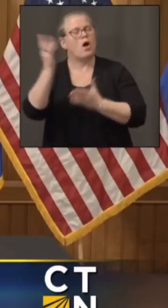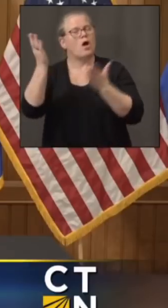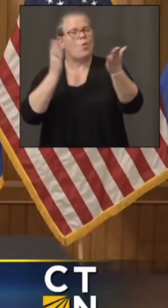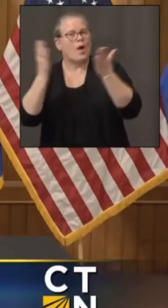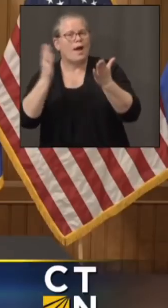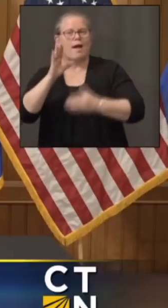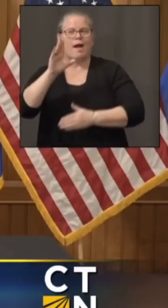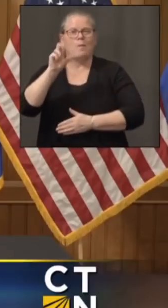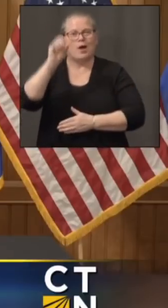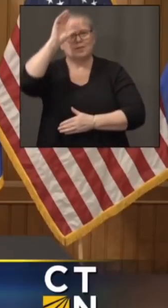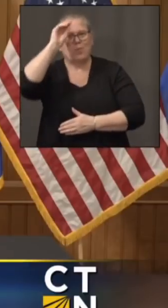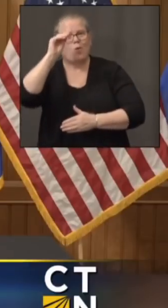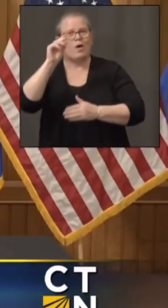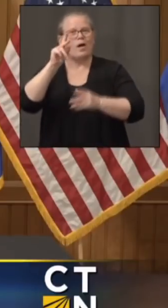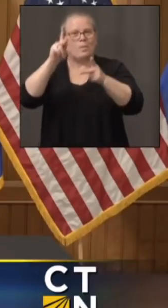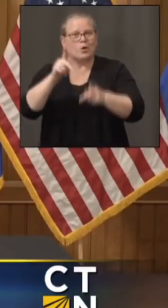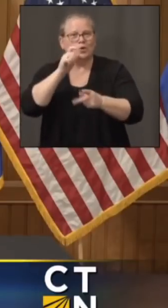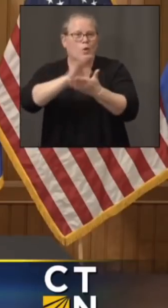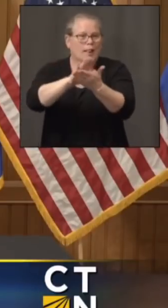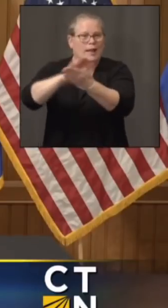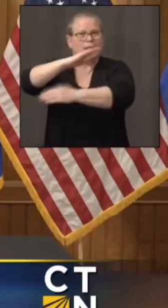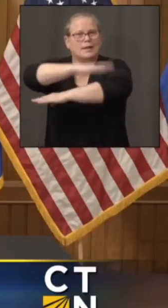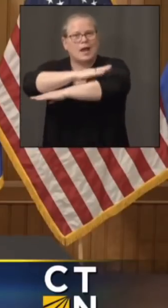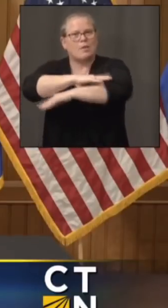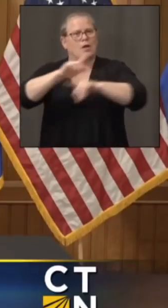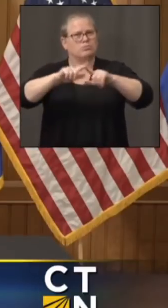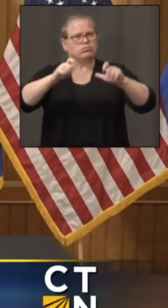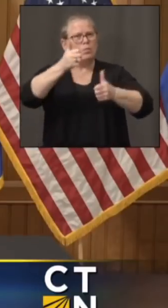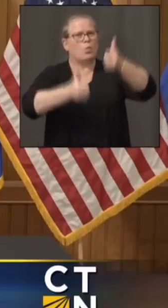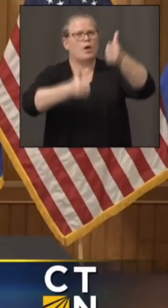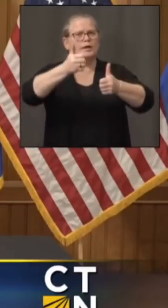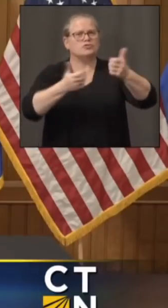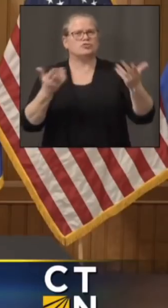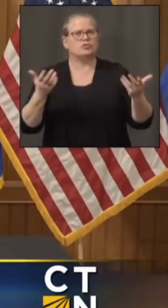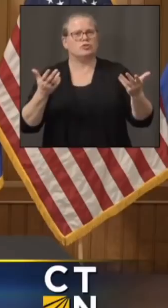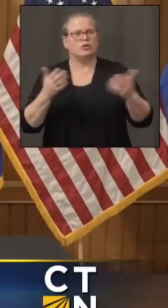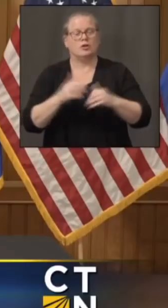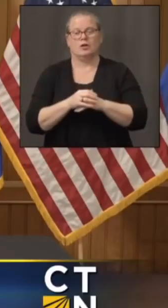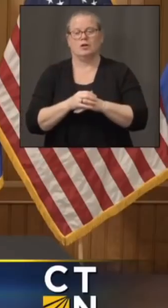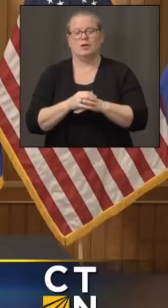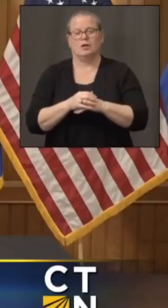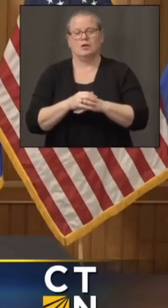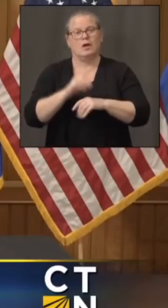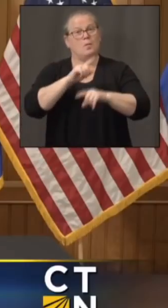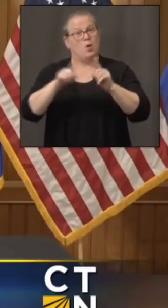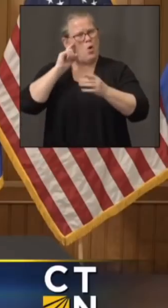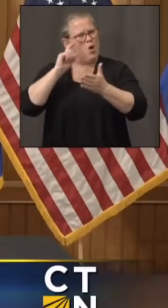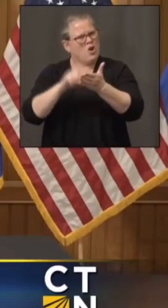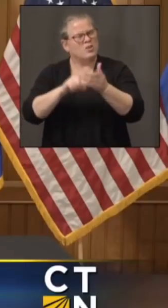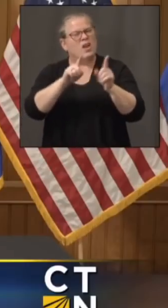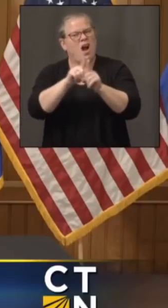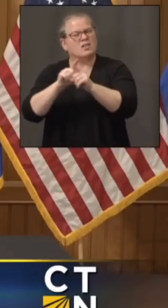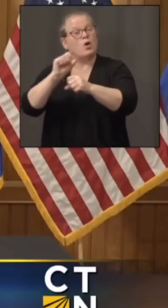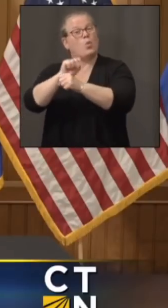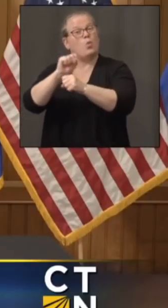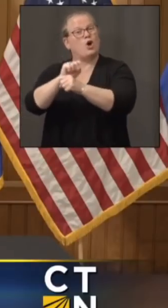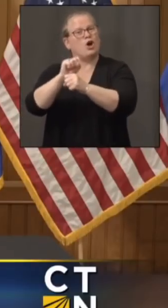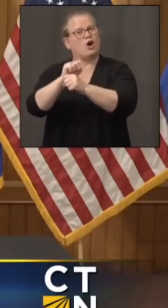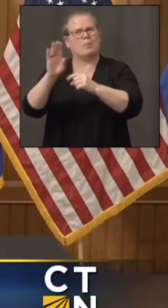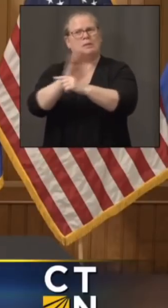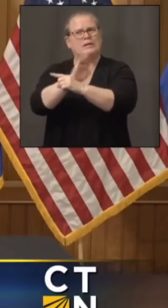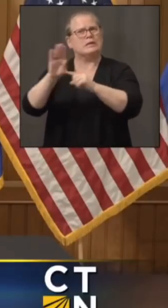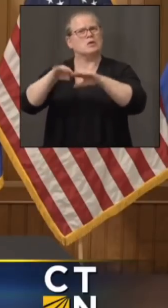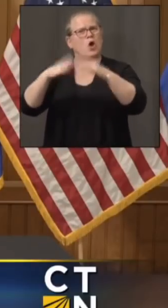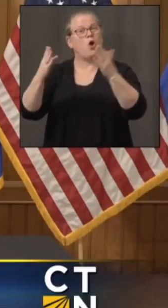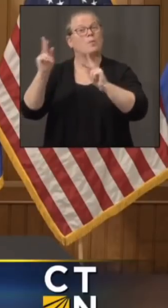told family gathering, home is the third. But we see restaurants ranking higher and workspaces. I think they